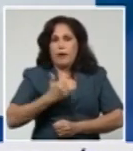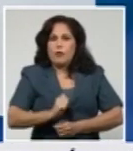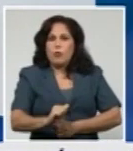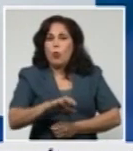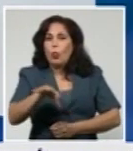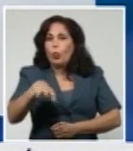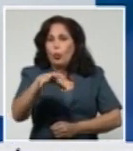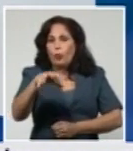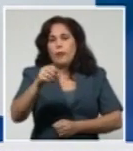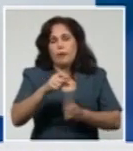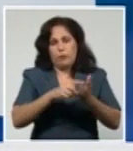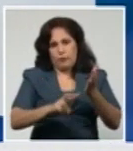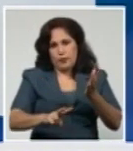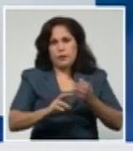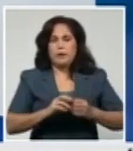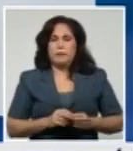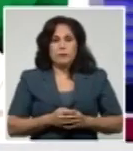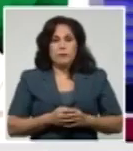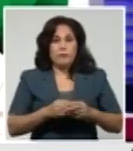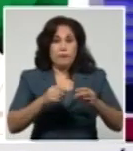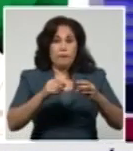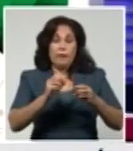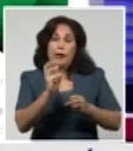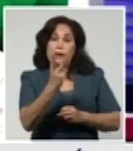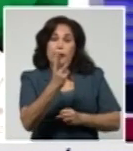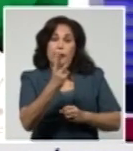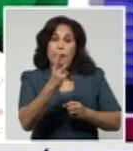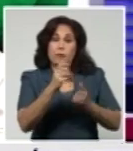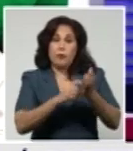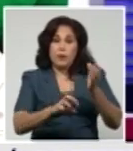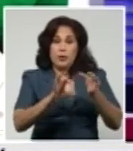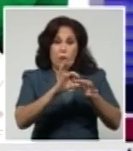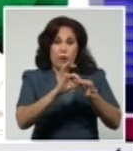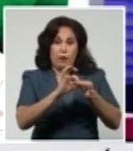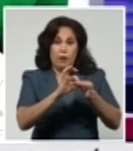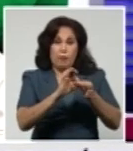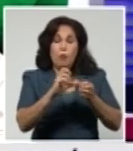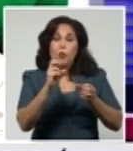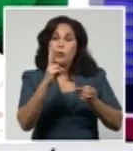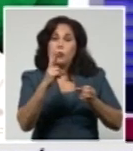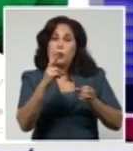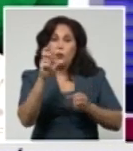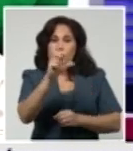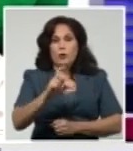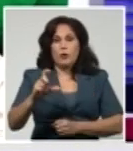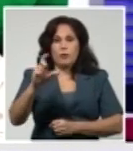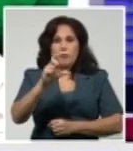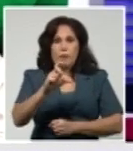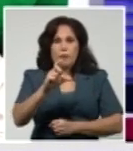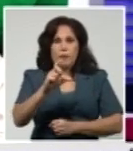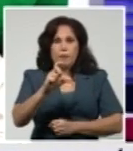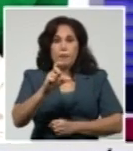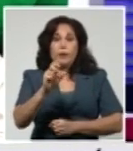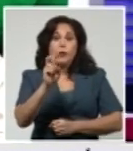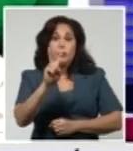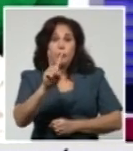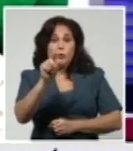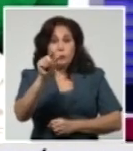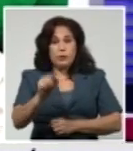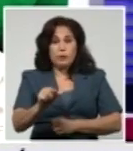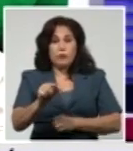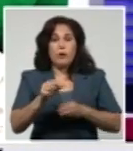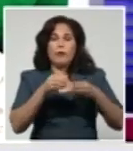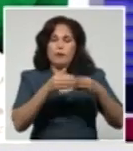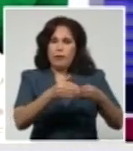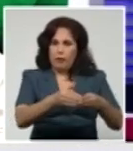Cuba are all imported, and therefore do not count towards the municipality or province's